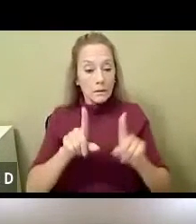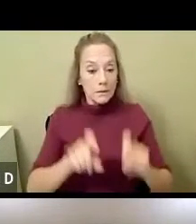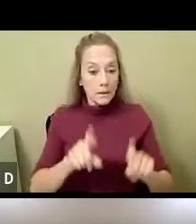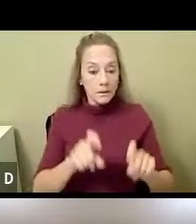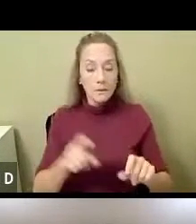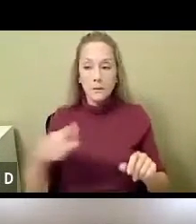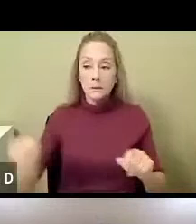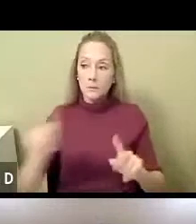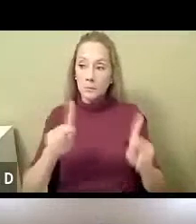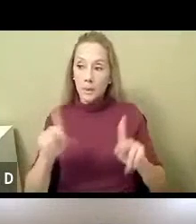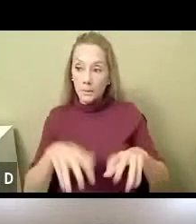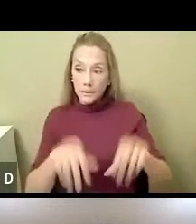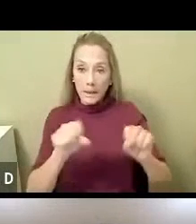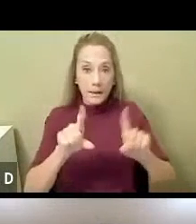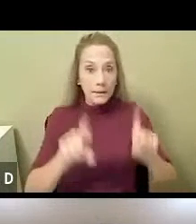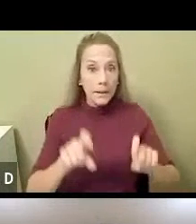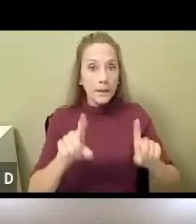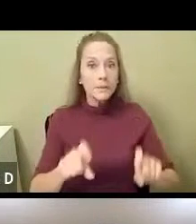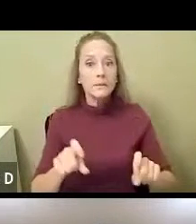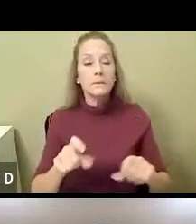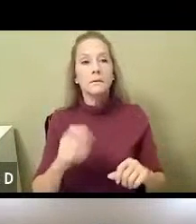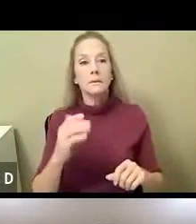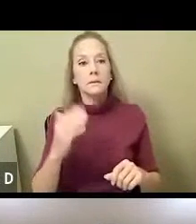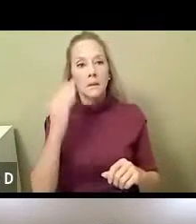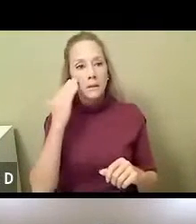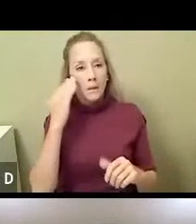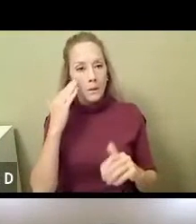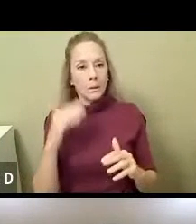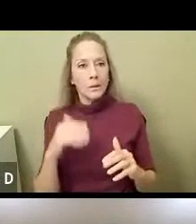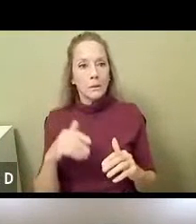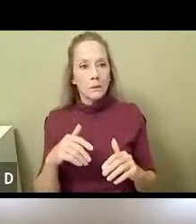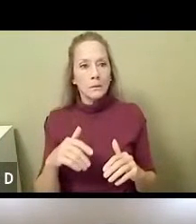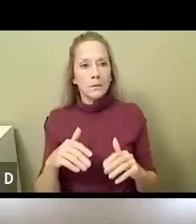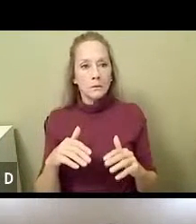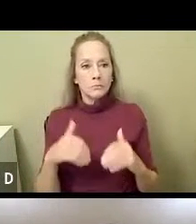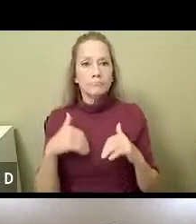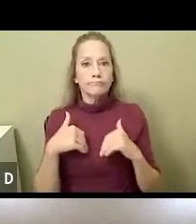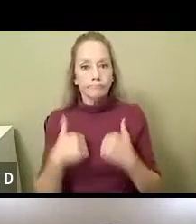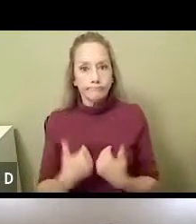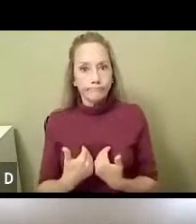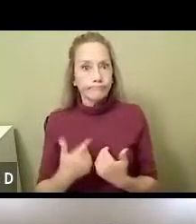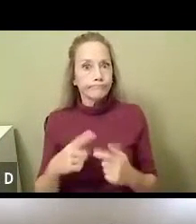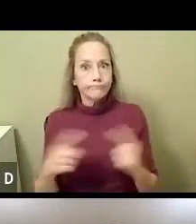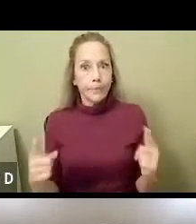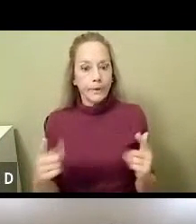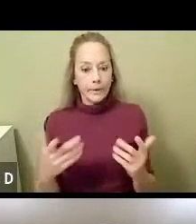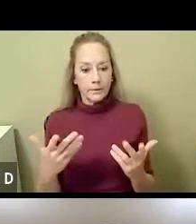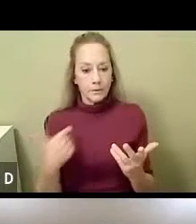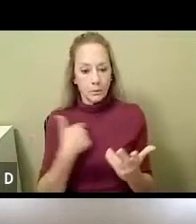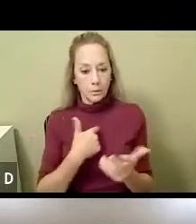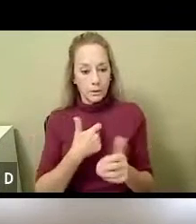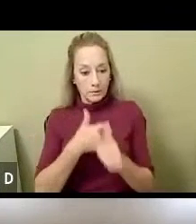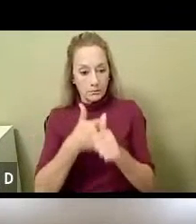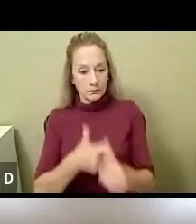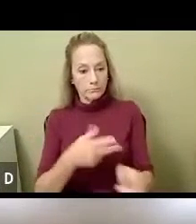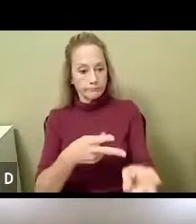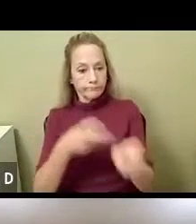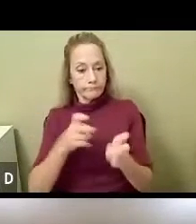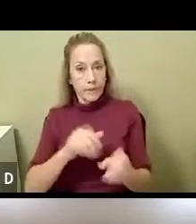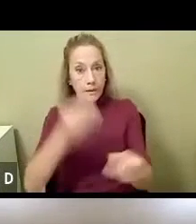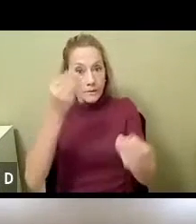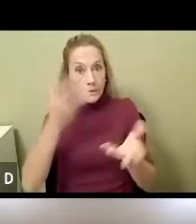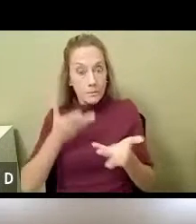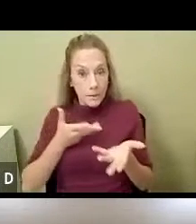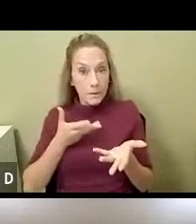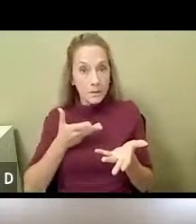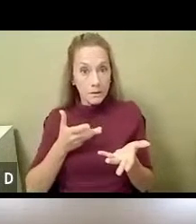test, I mean, there's fatigue and whatnot. And so our ability to use that data to not only are we